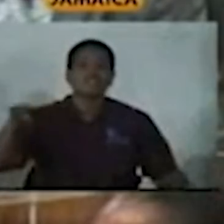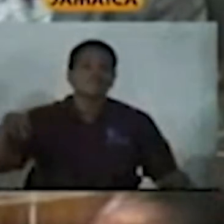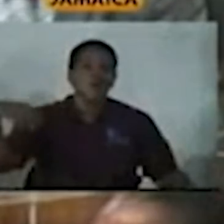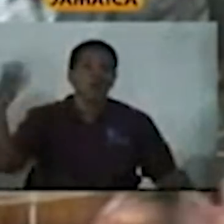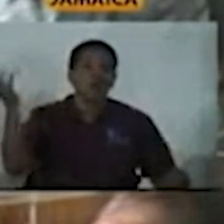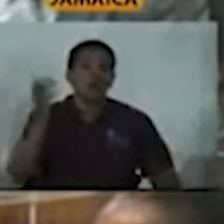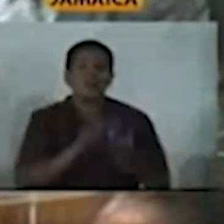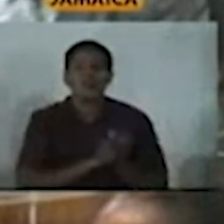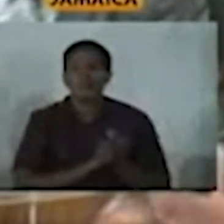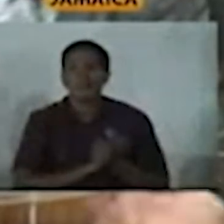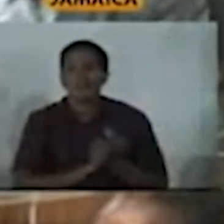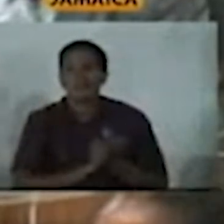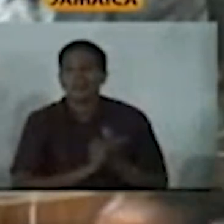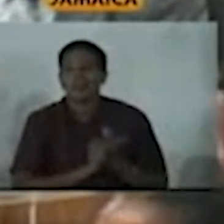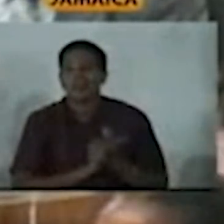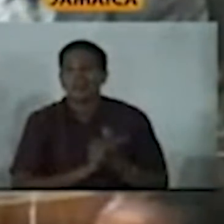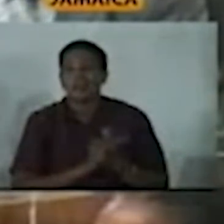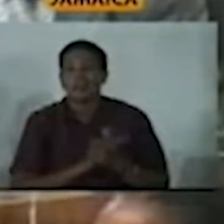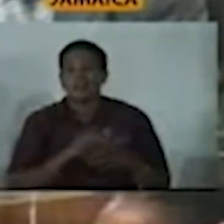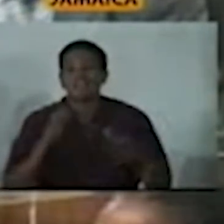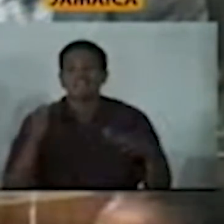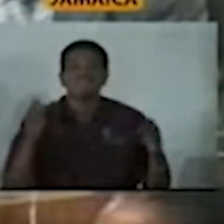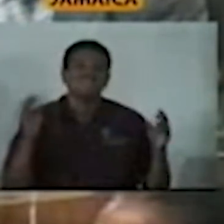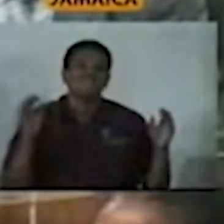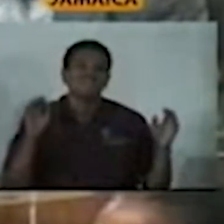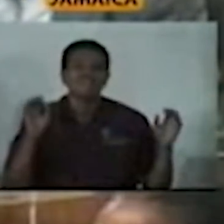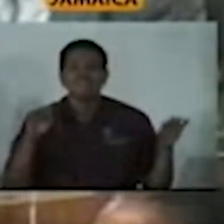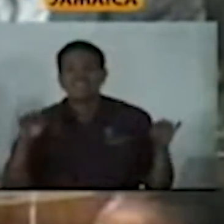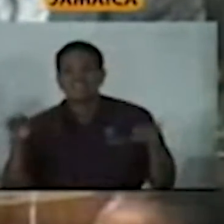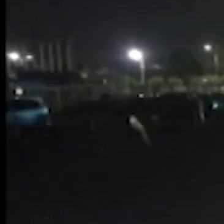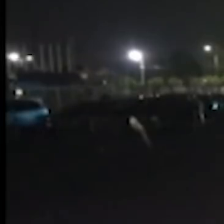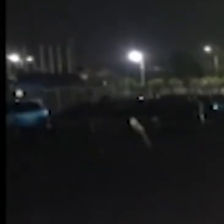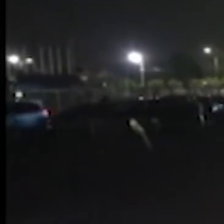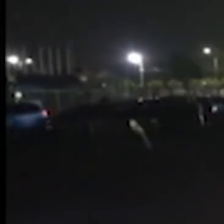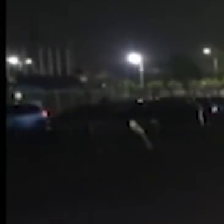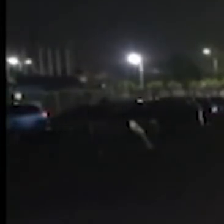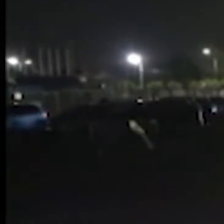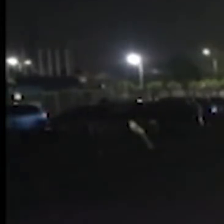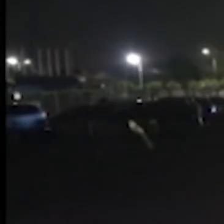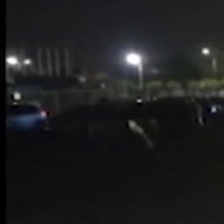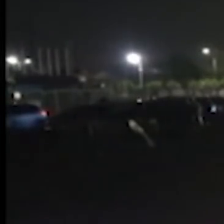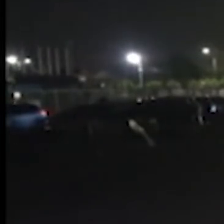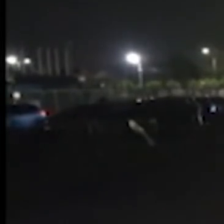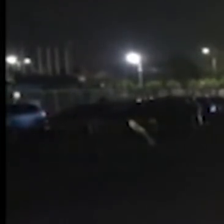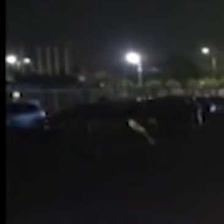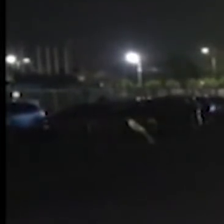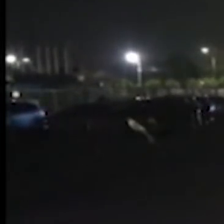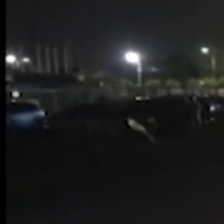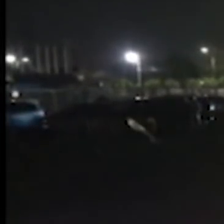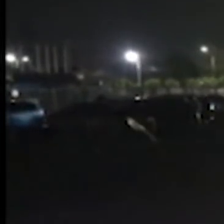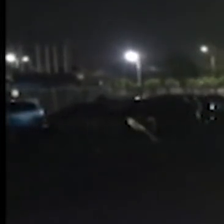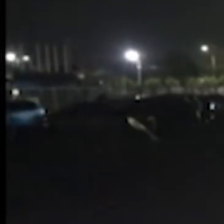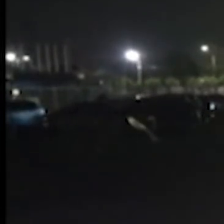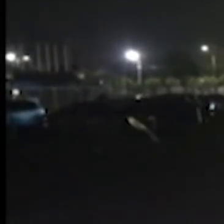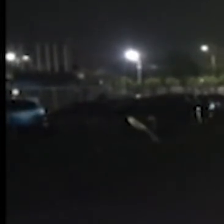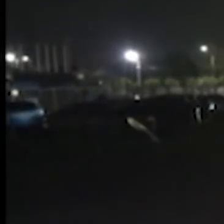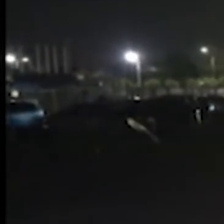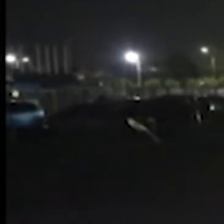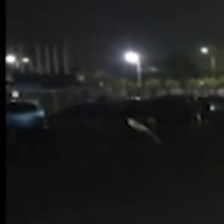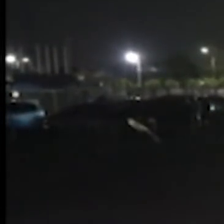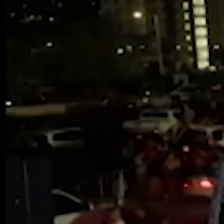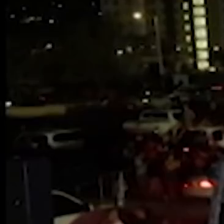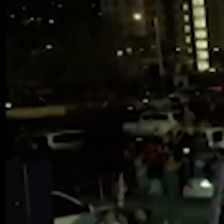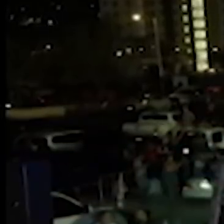festivals. You know those large events. The government will also allow large events to be held at some of